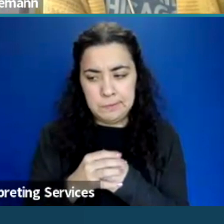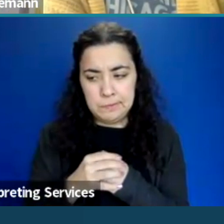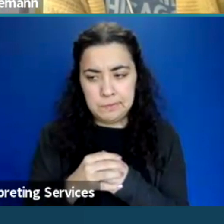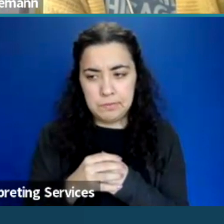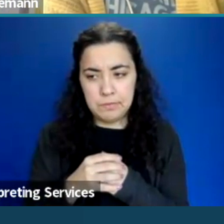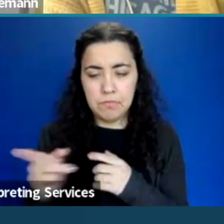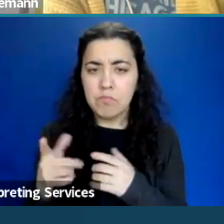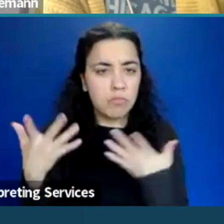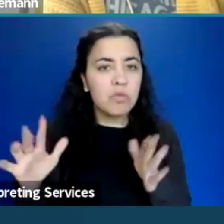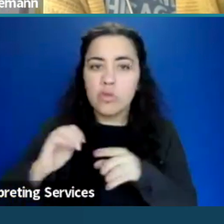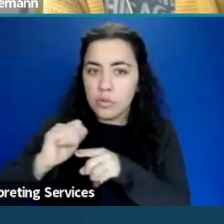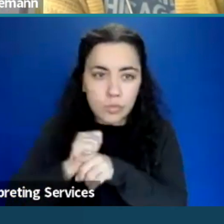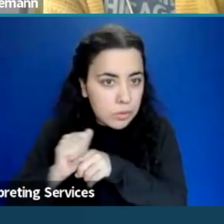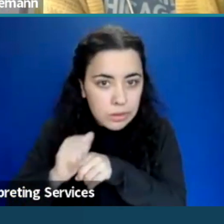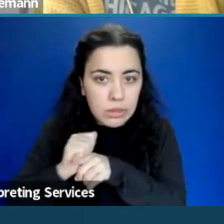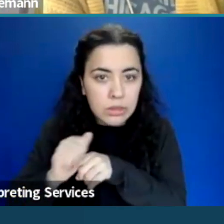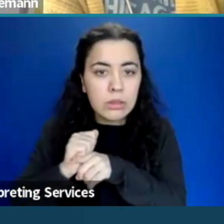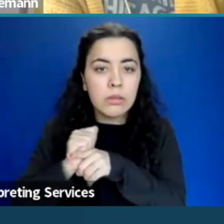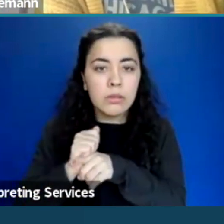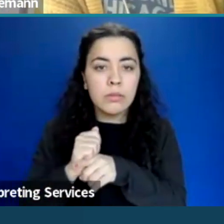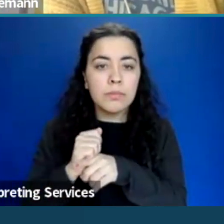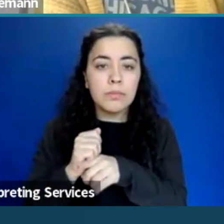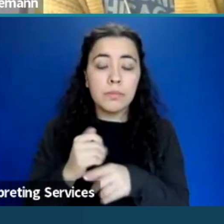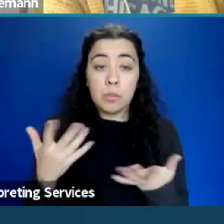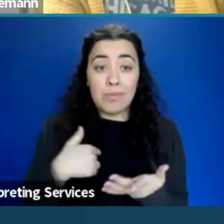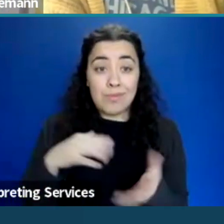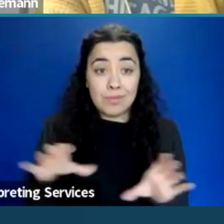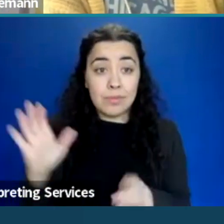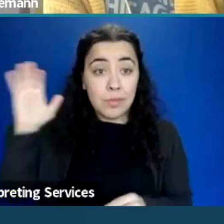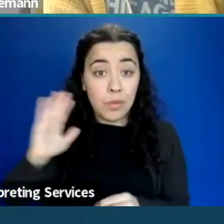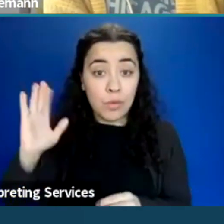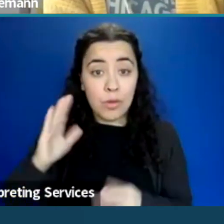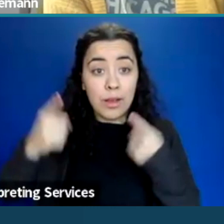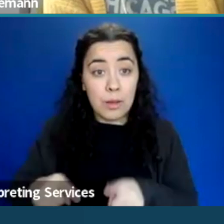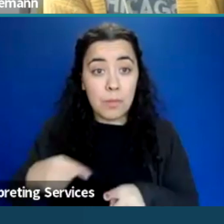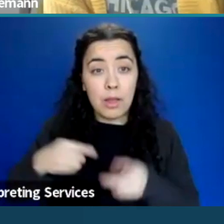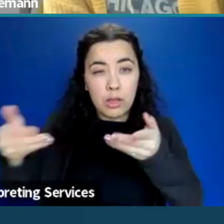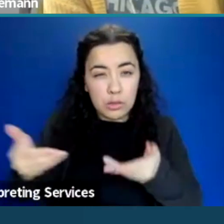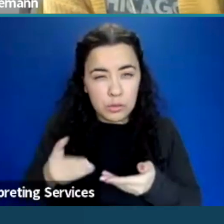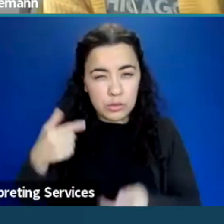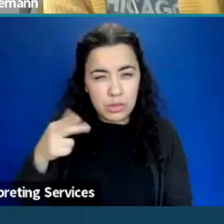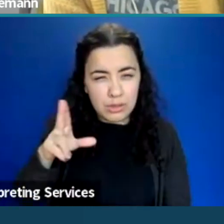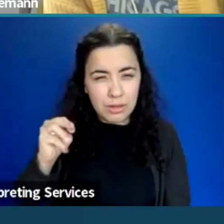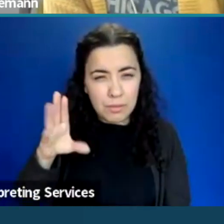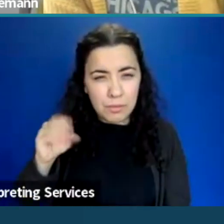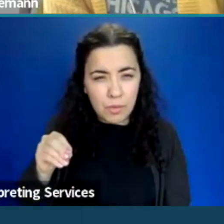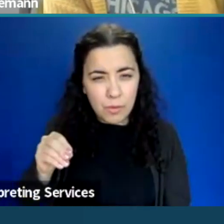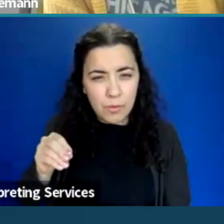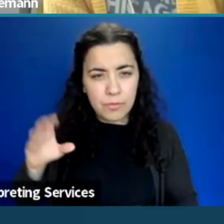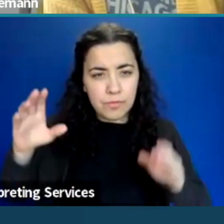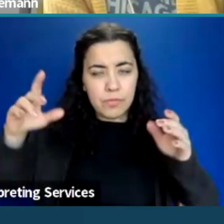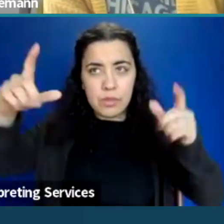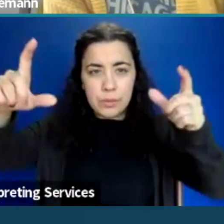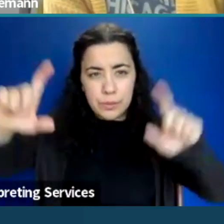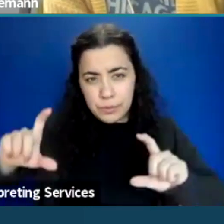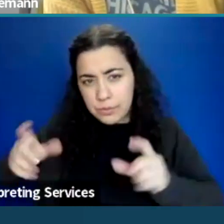They are trained, and like what I did when I introduced Gumbo, I did it for two